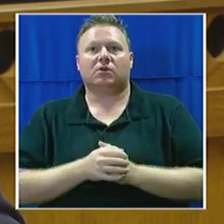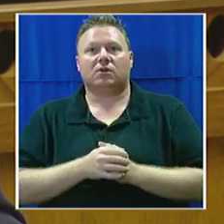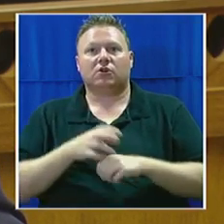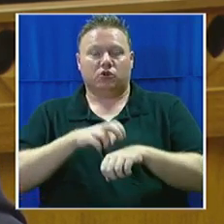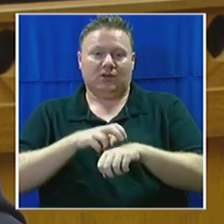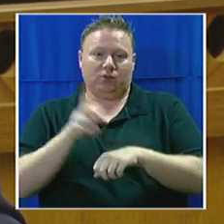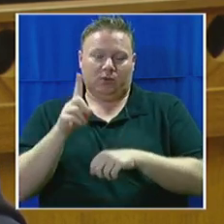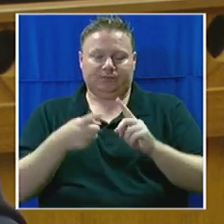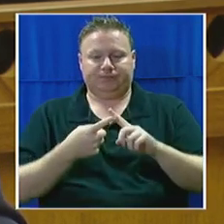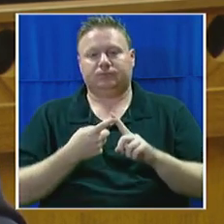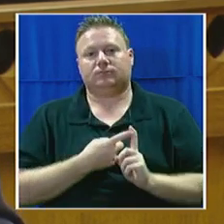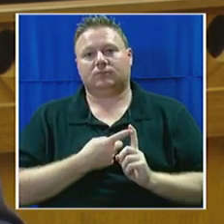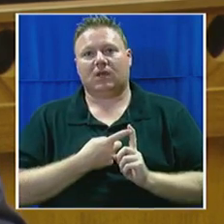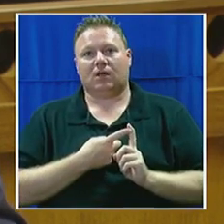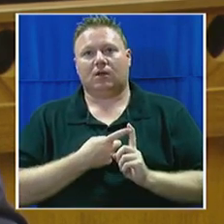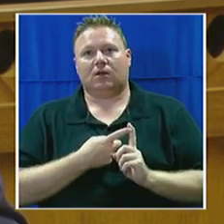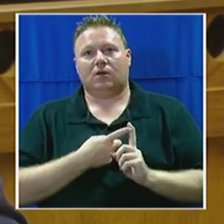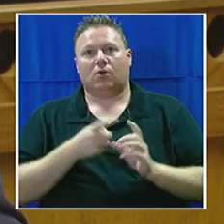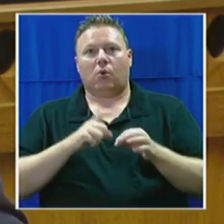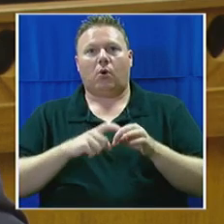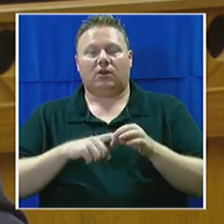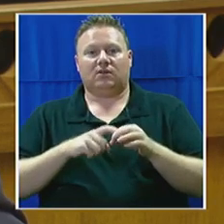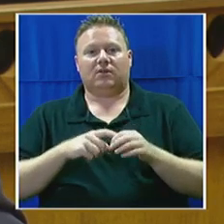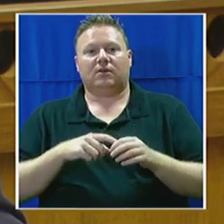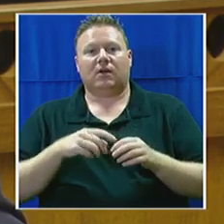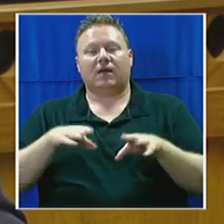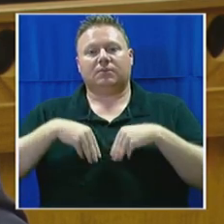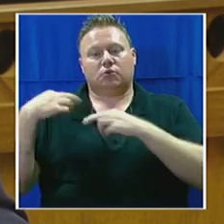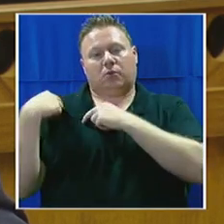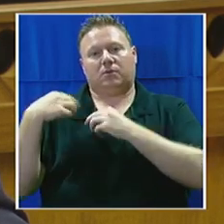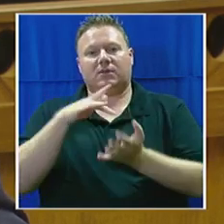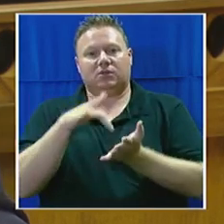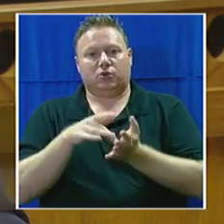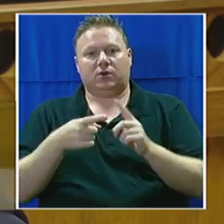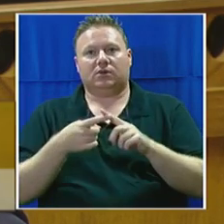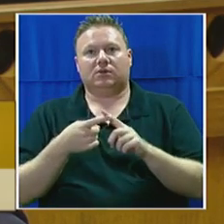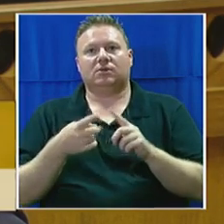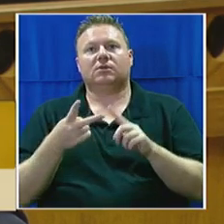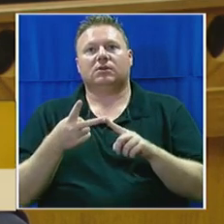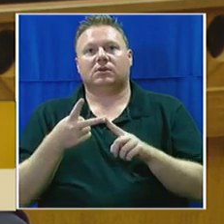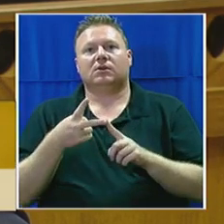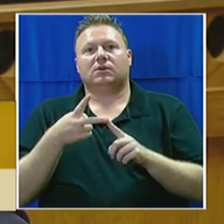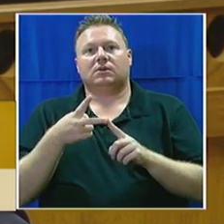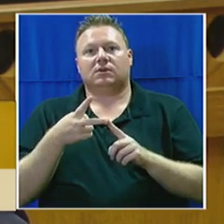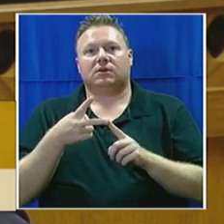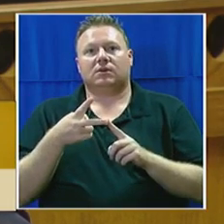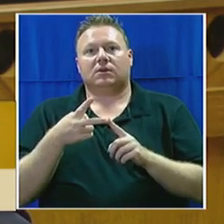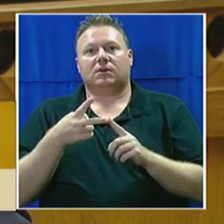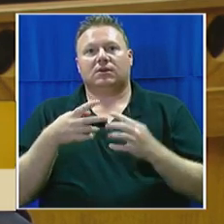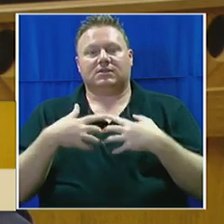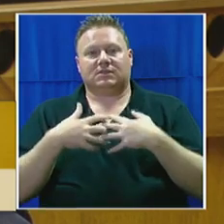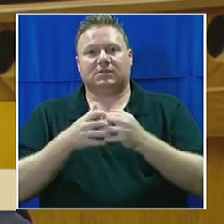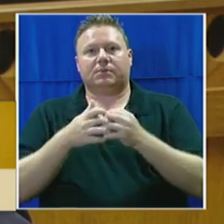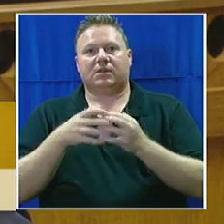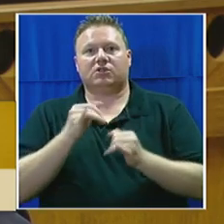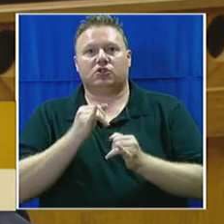1, existing and quality of accountability mechanisms, institutional and organizational setups for the